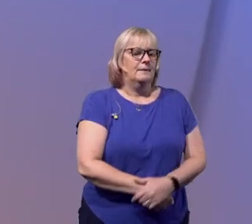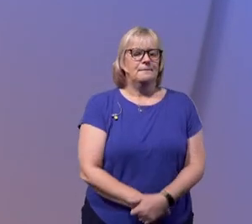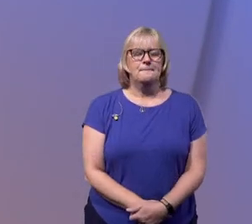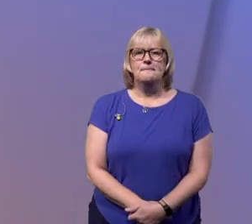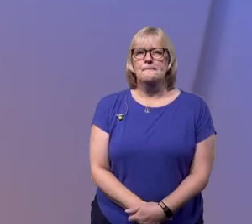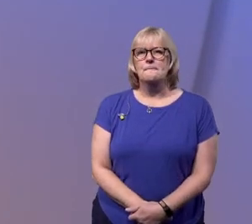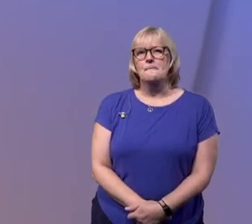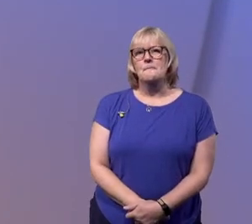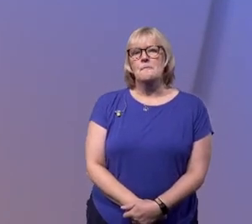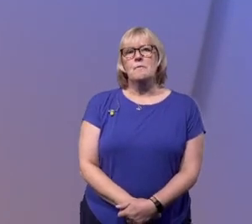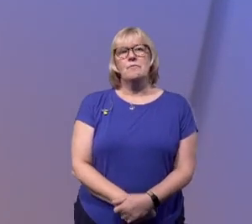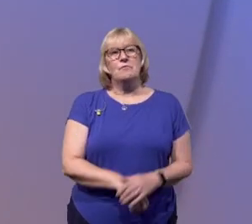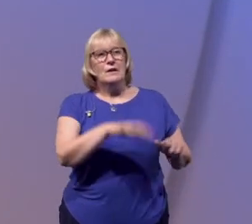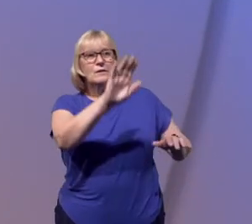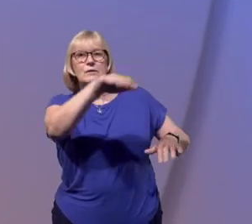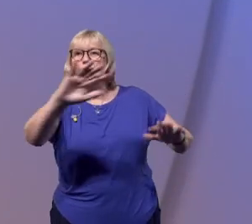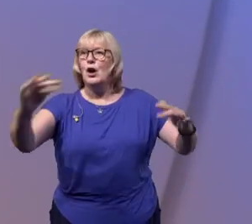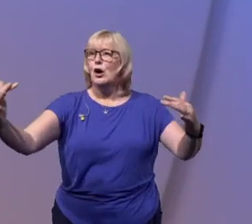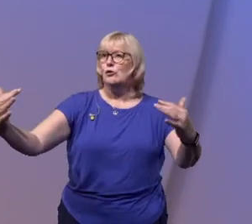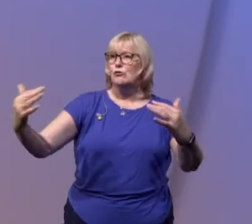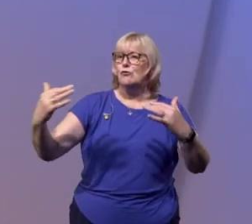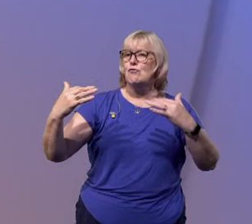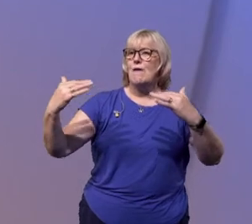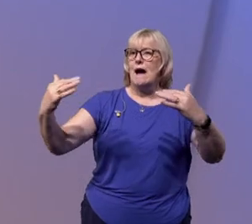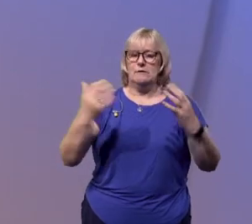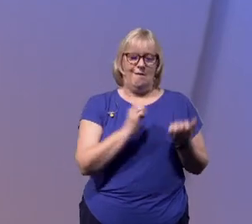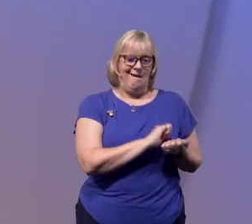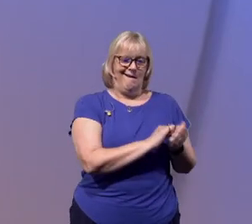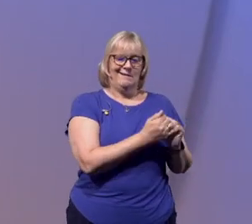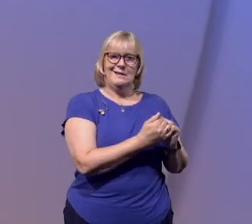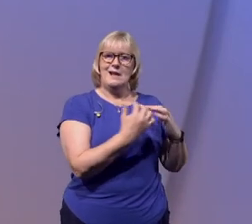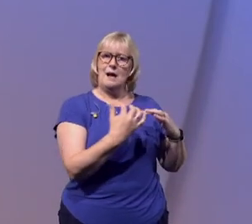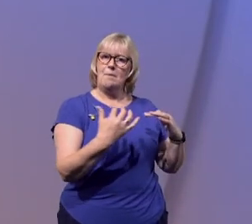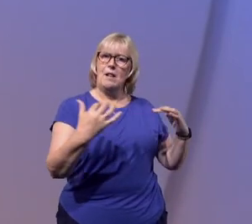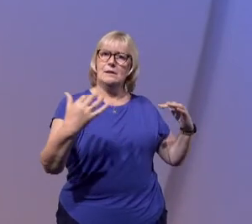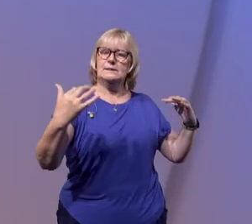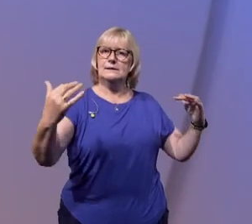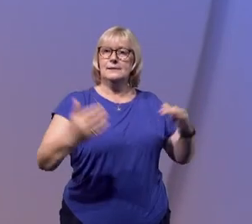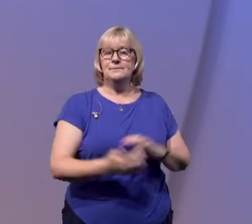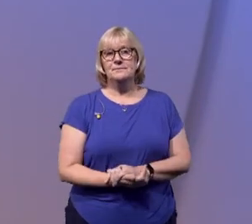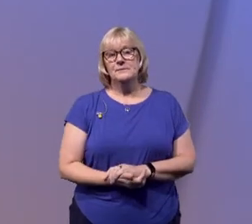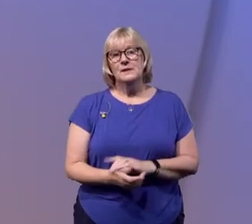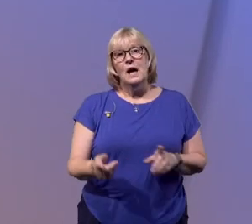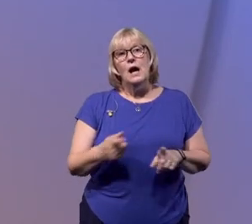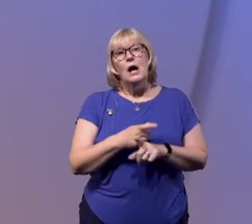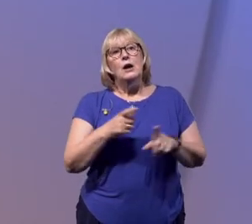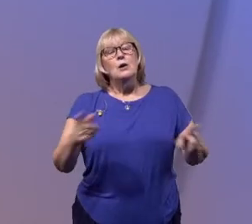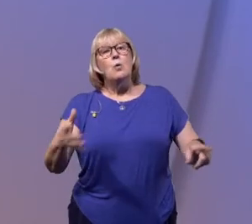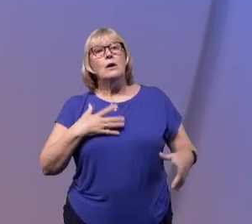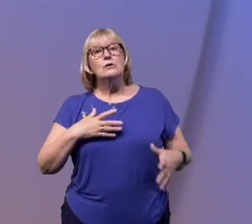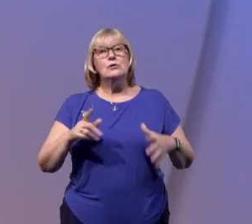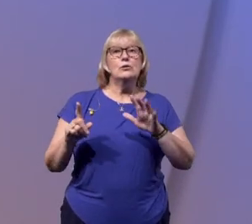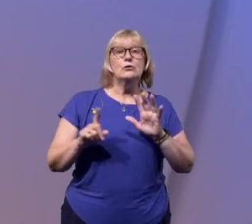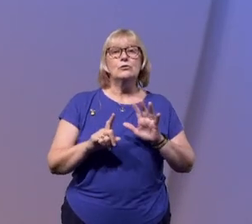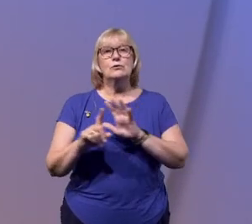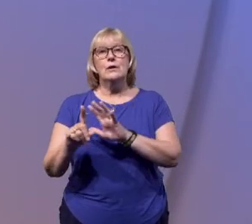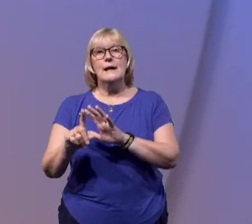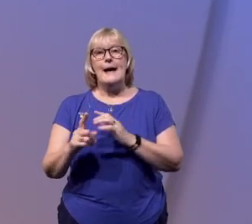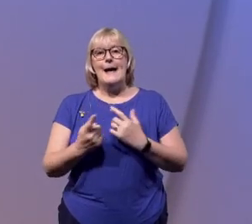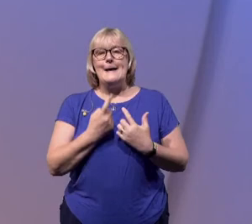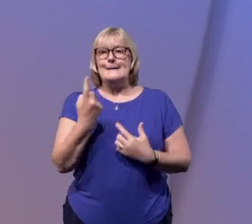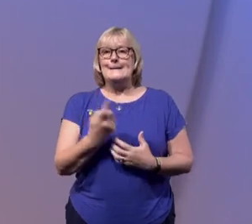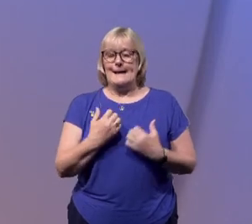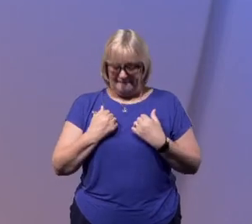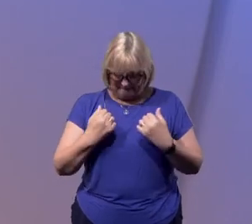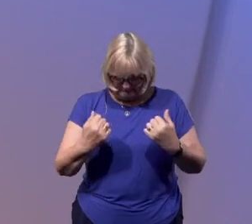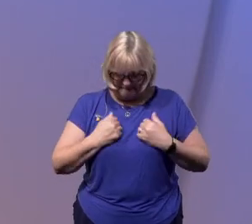Then he called the crowd to him, along with his disciples, and said, "Whoever wants to be my disciples must deny themselves and take